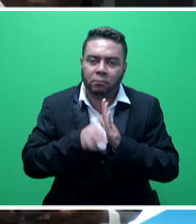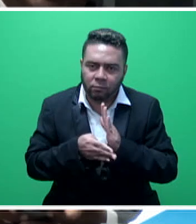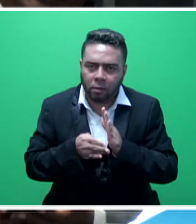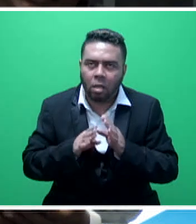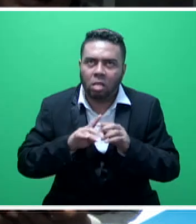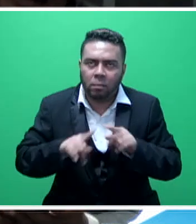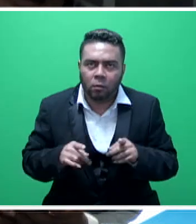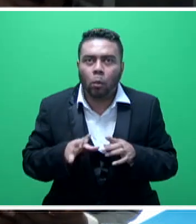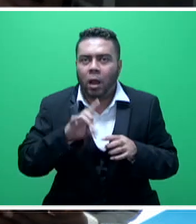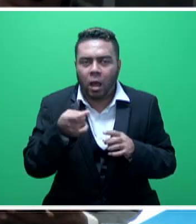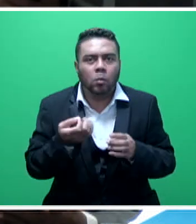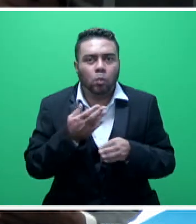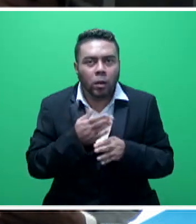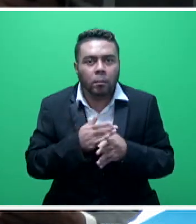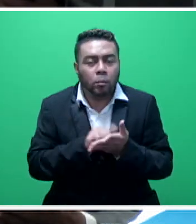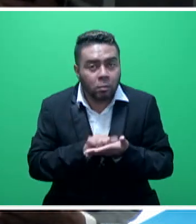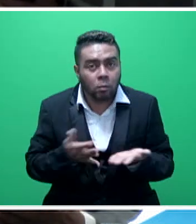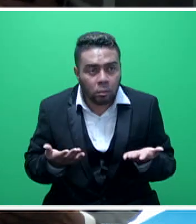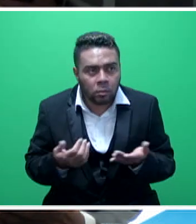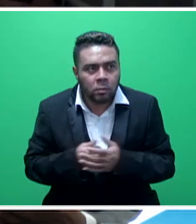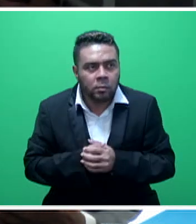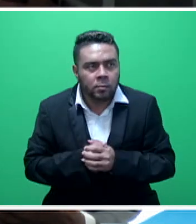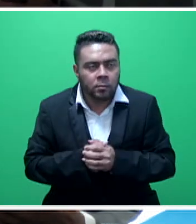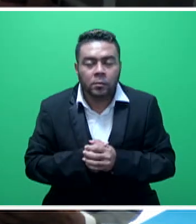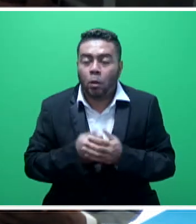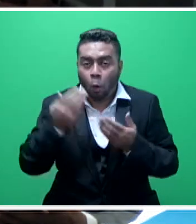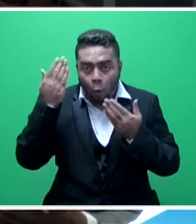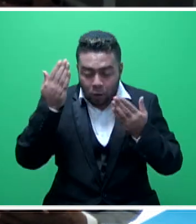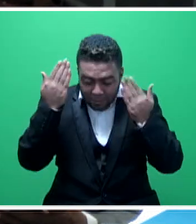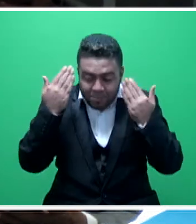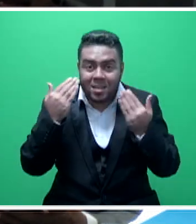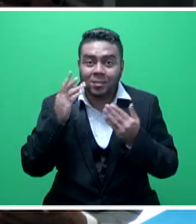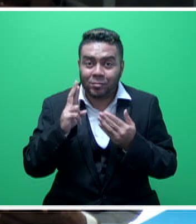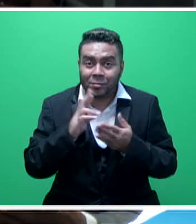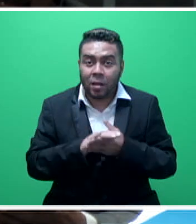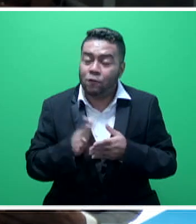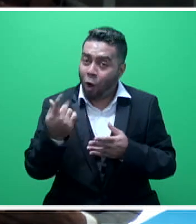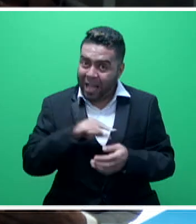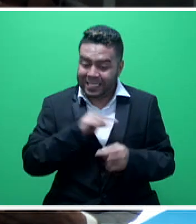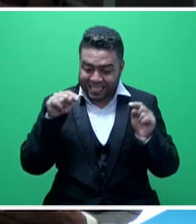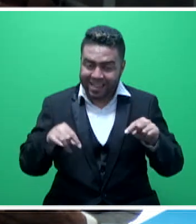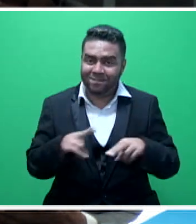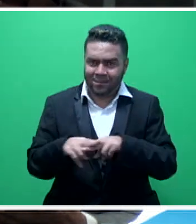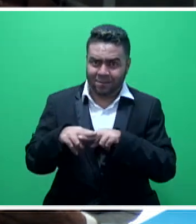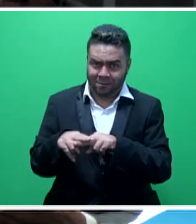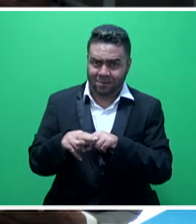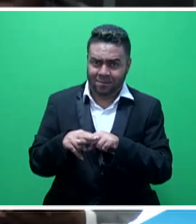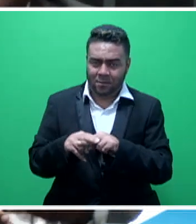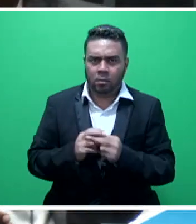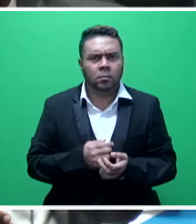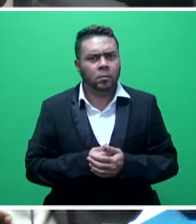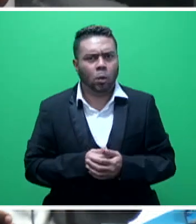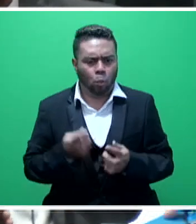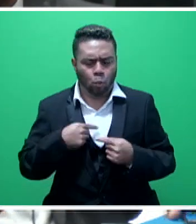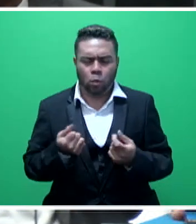to be partially paralyzed at times. Honourable Speaker, for us in Fiji, we are grateful